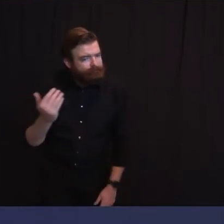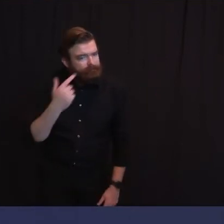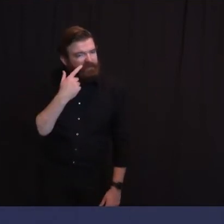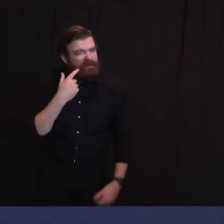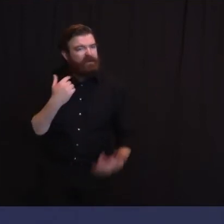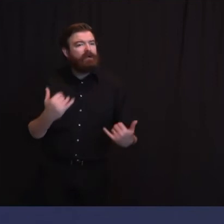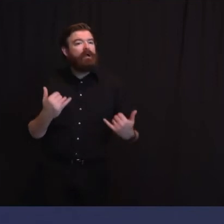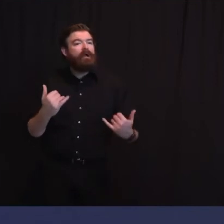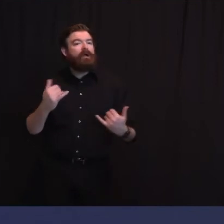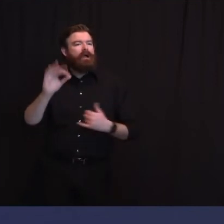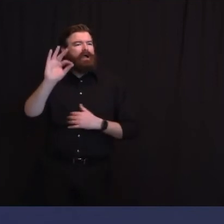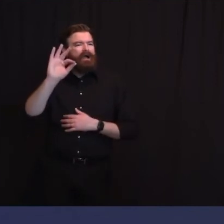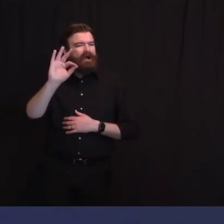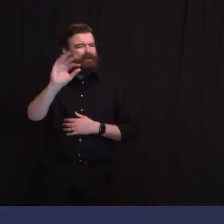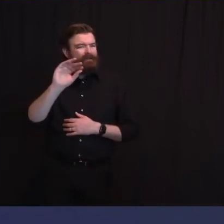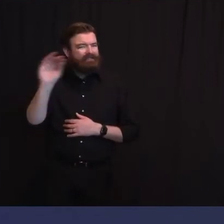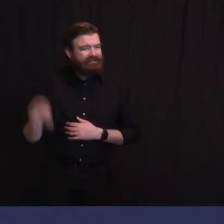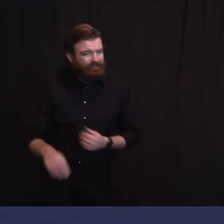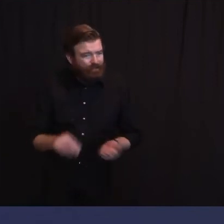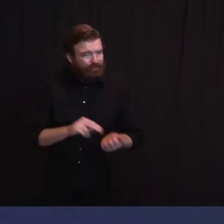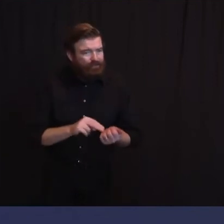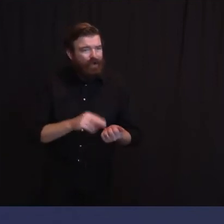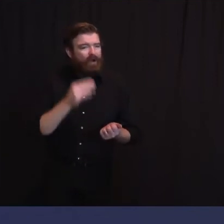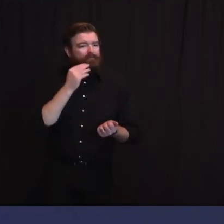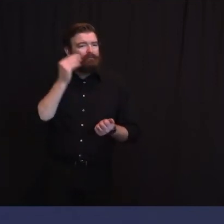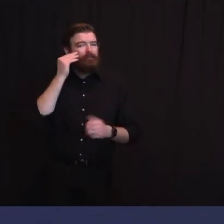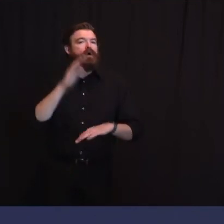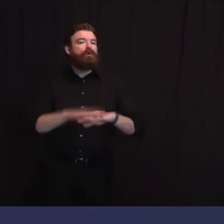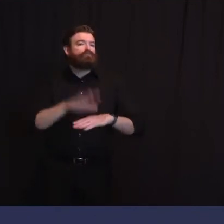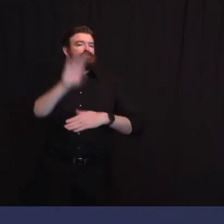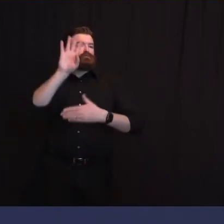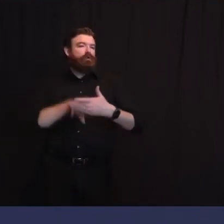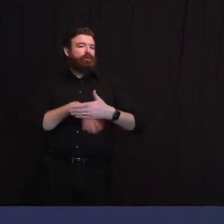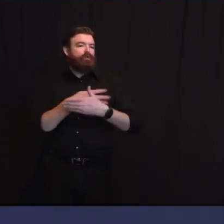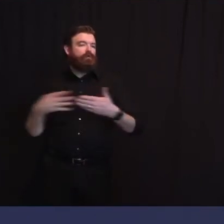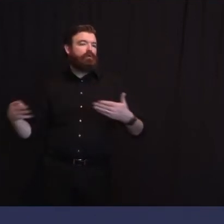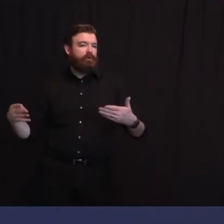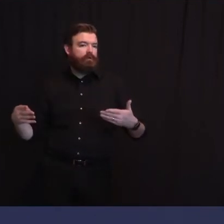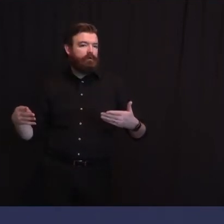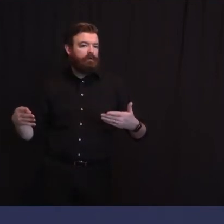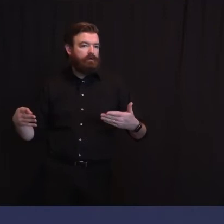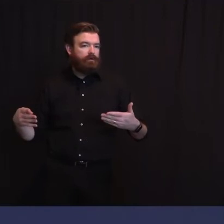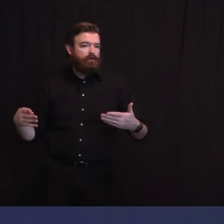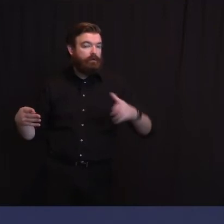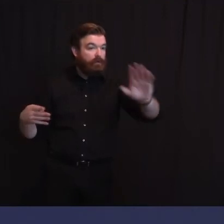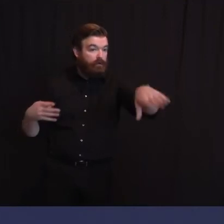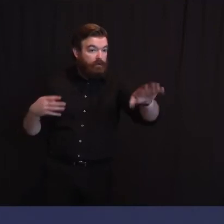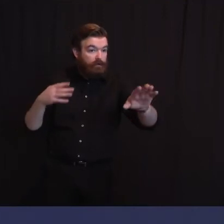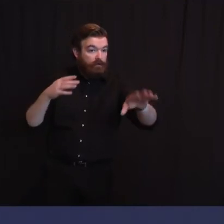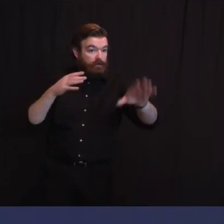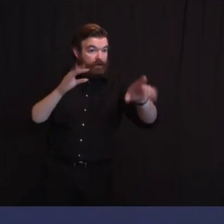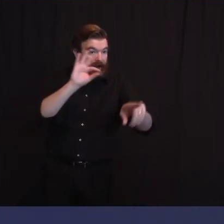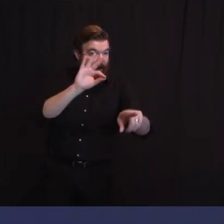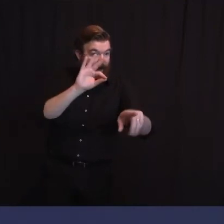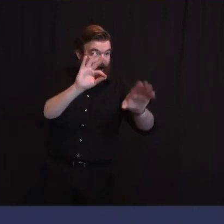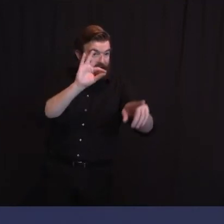state have been scheduled. So that part is working. What I've said up till now is working. I believe this is a question of